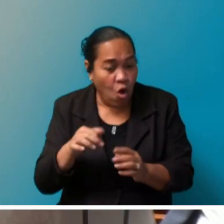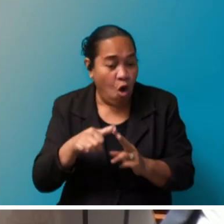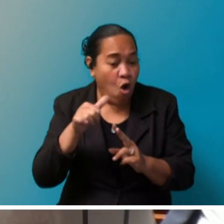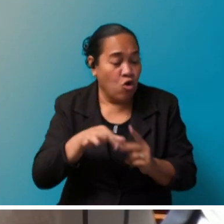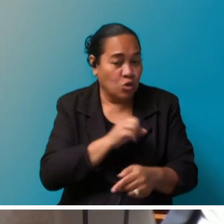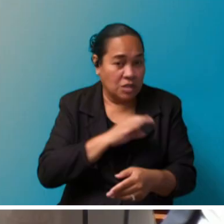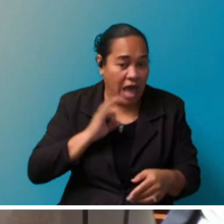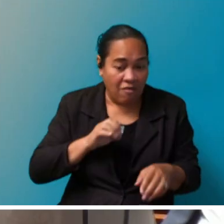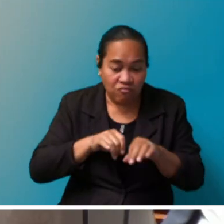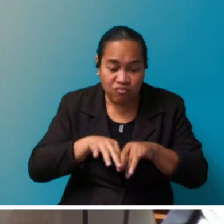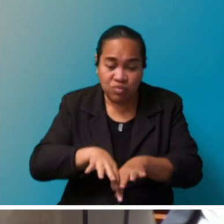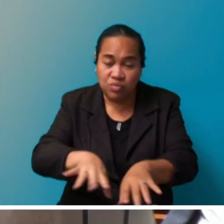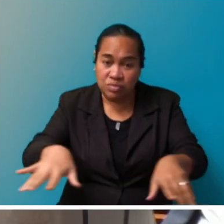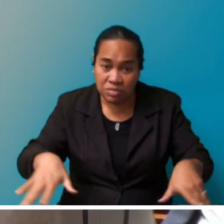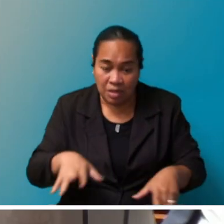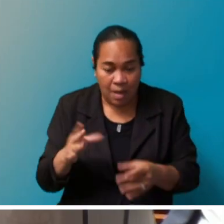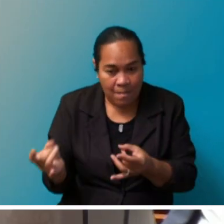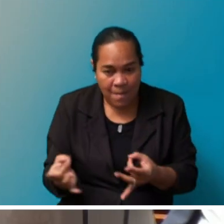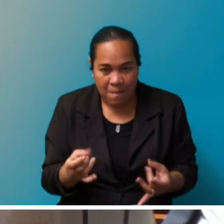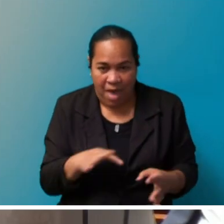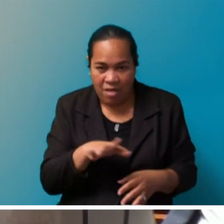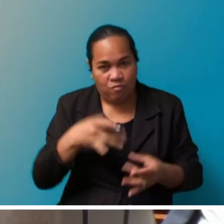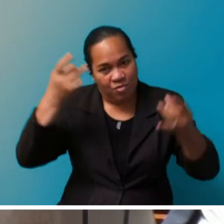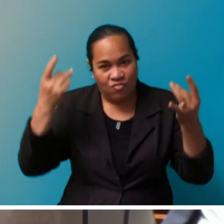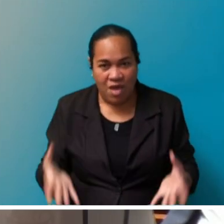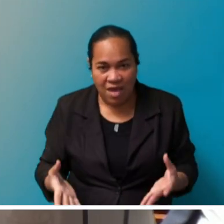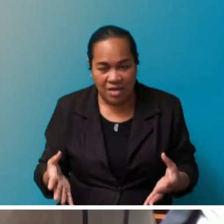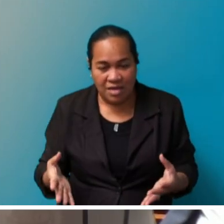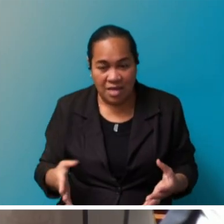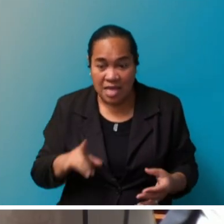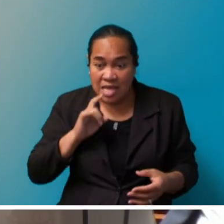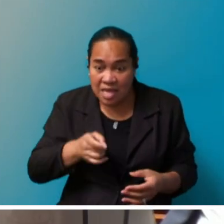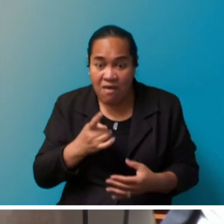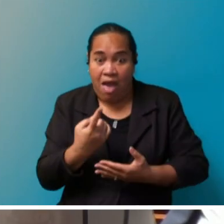centers and emergency operation centers to ensure that they are ready to activate